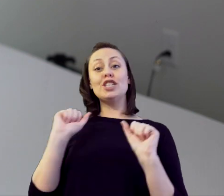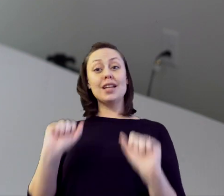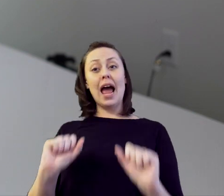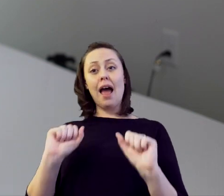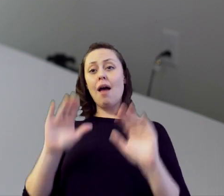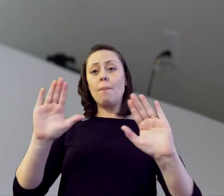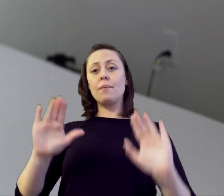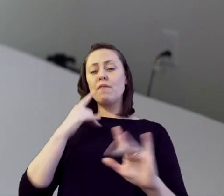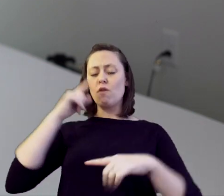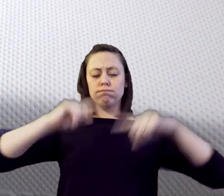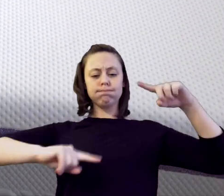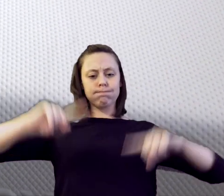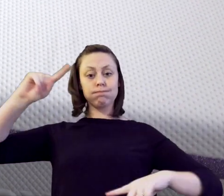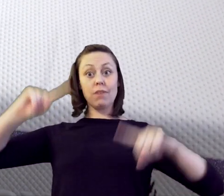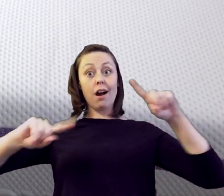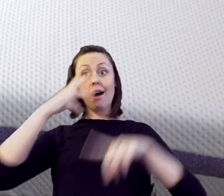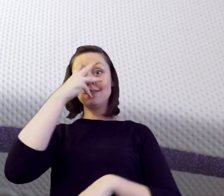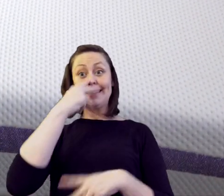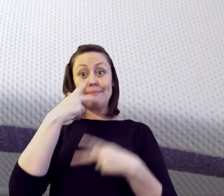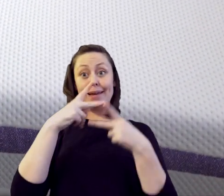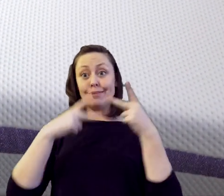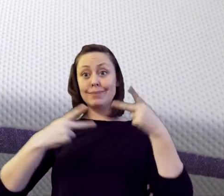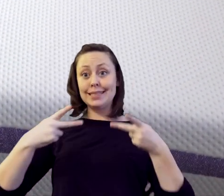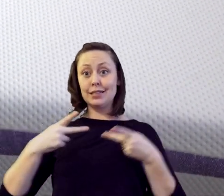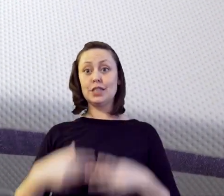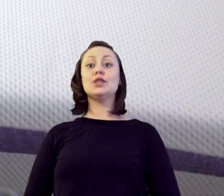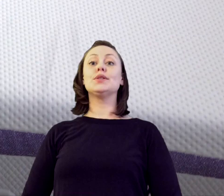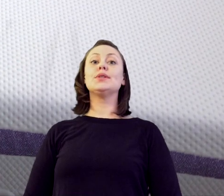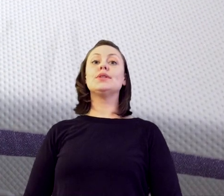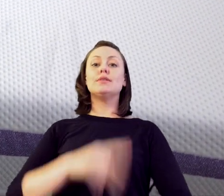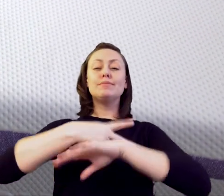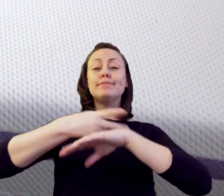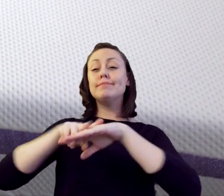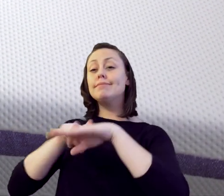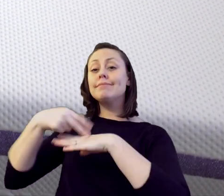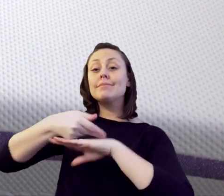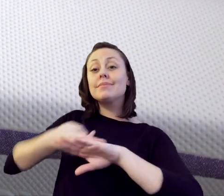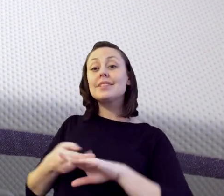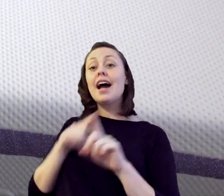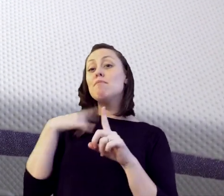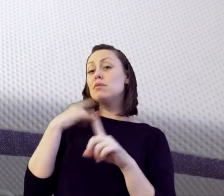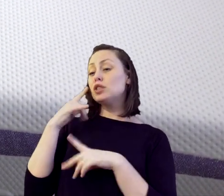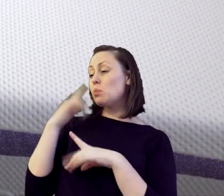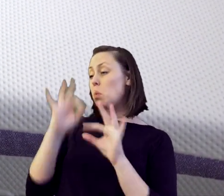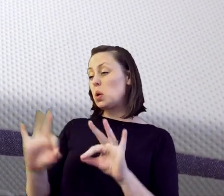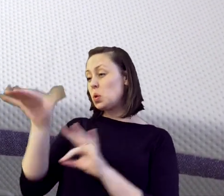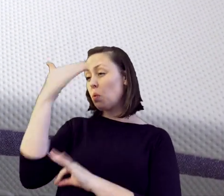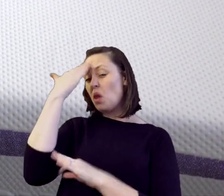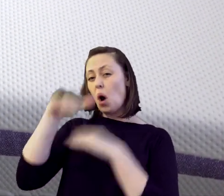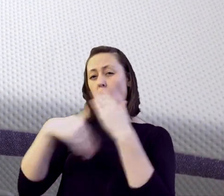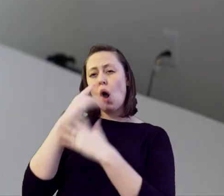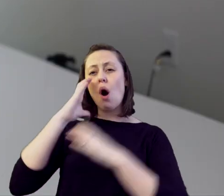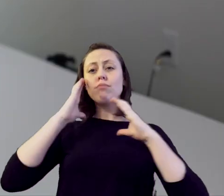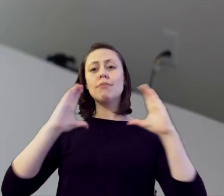be great for a variety of sleeping positions. It is important to remember though, that with all mattresses,